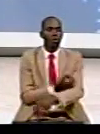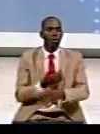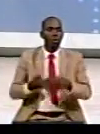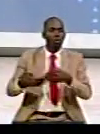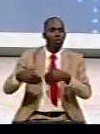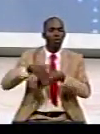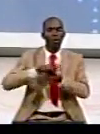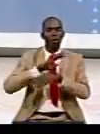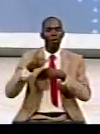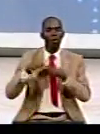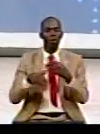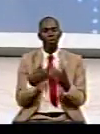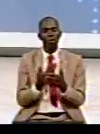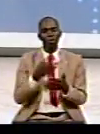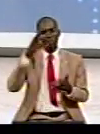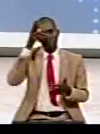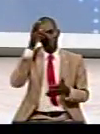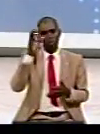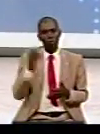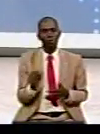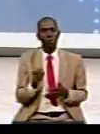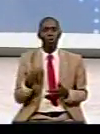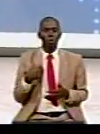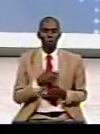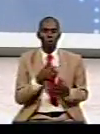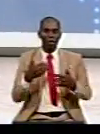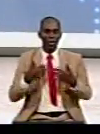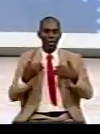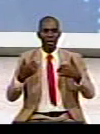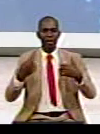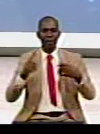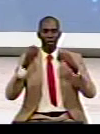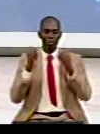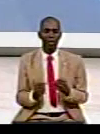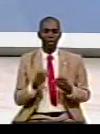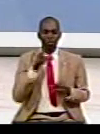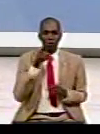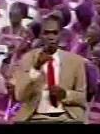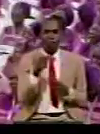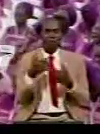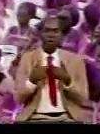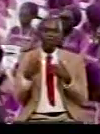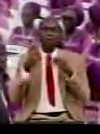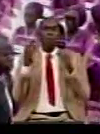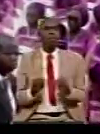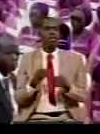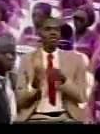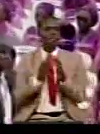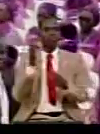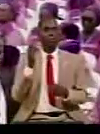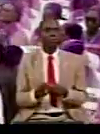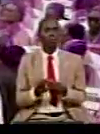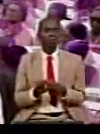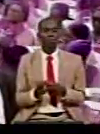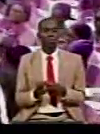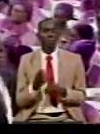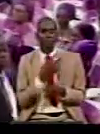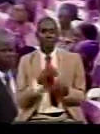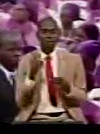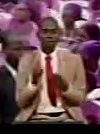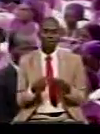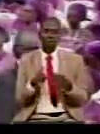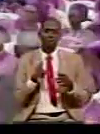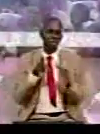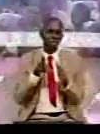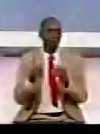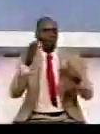all devils. We have the power. You have the power to kill